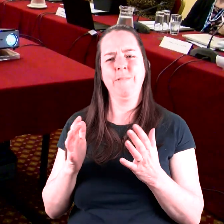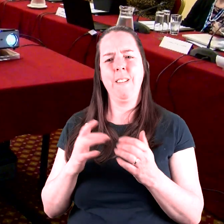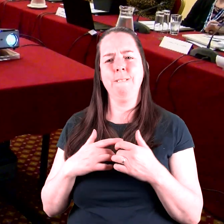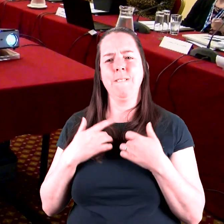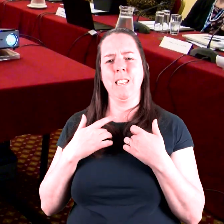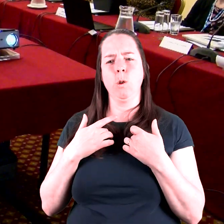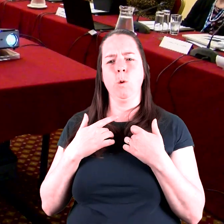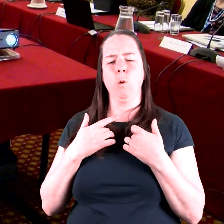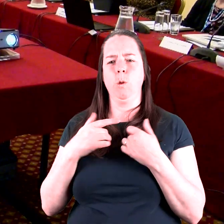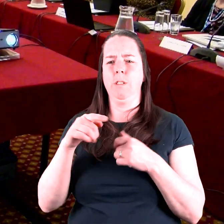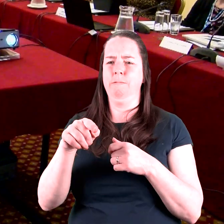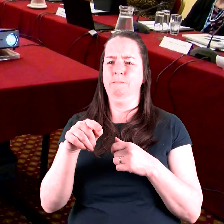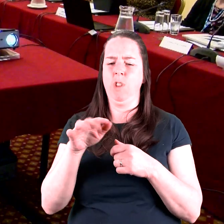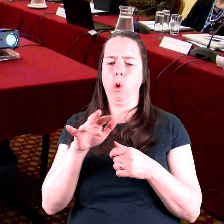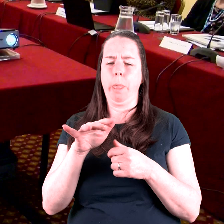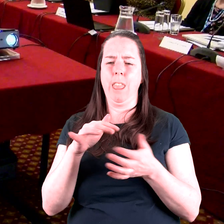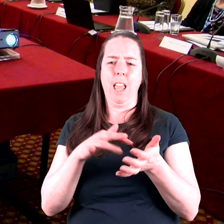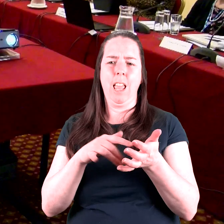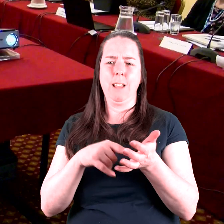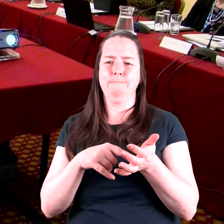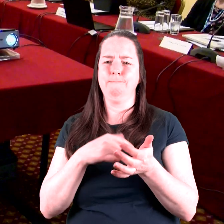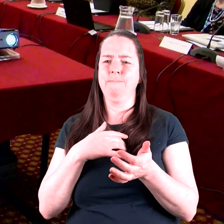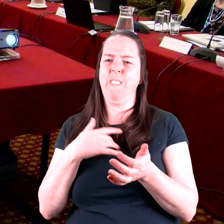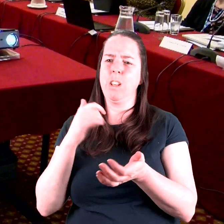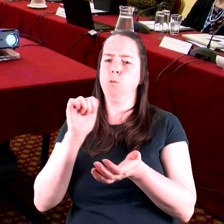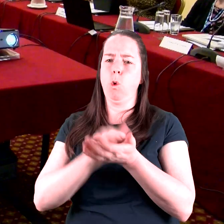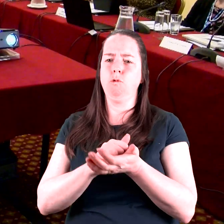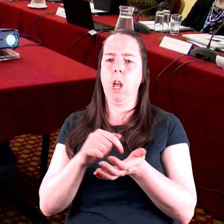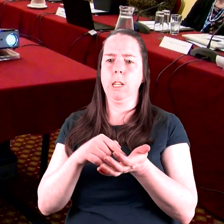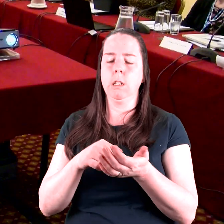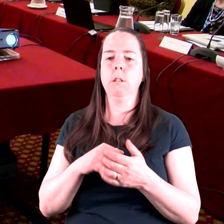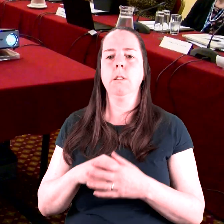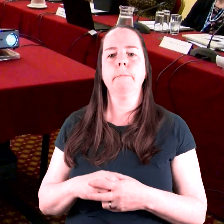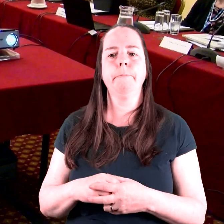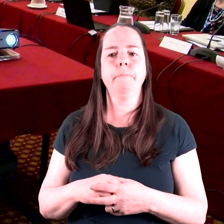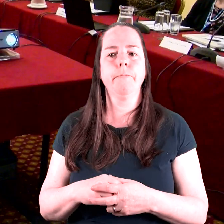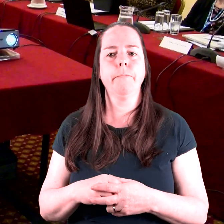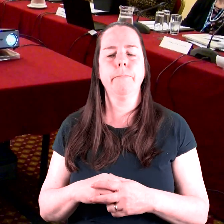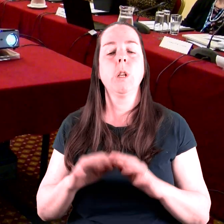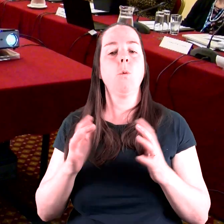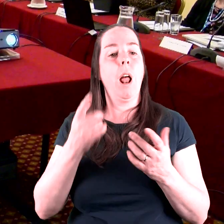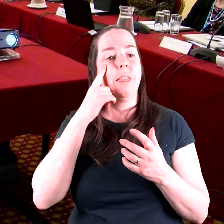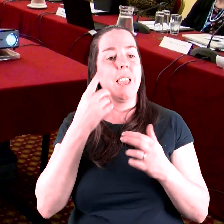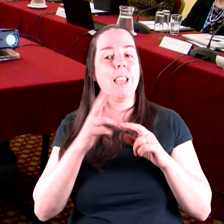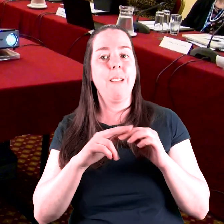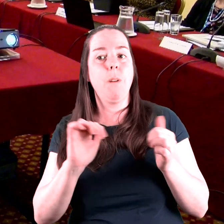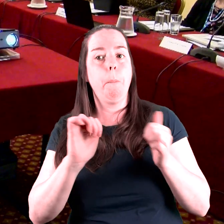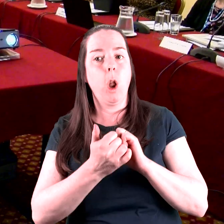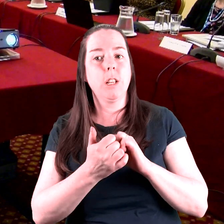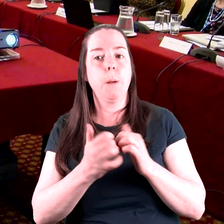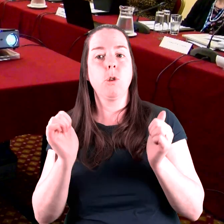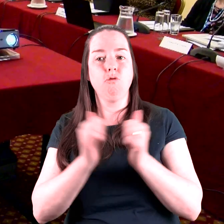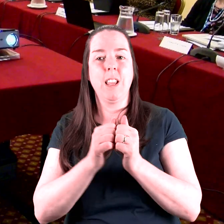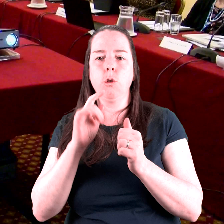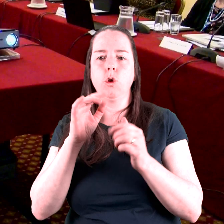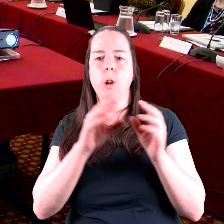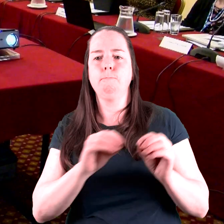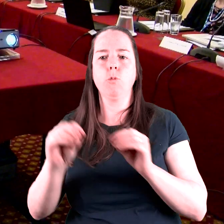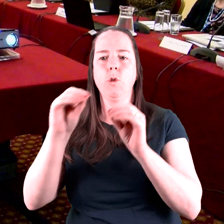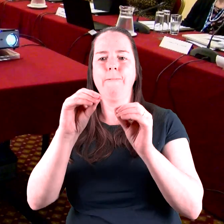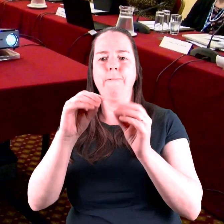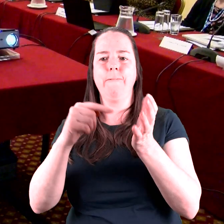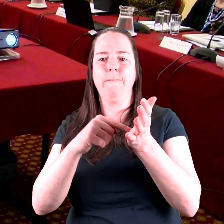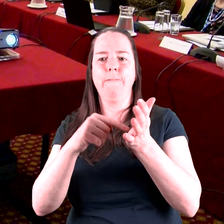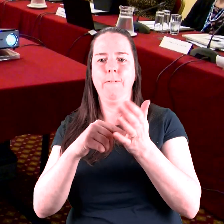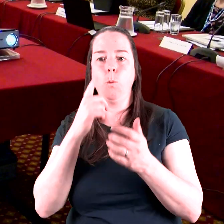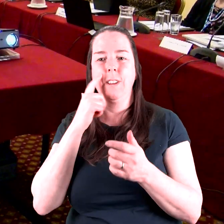it just doesn't seem quite right to be not in there as well. Well, I think if the partnership agree that we should move that into the top box,